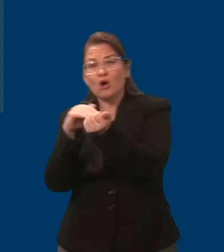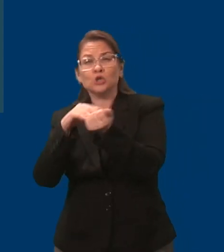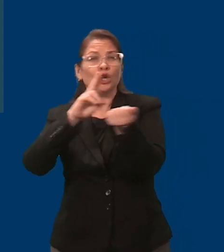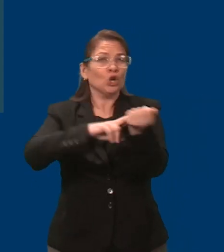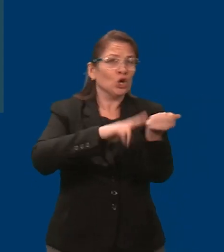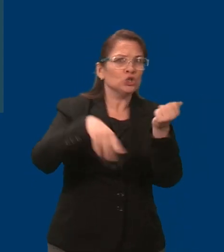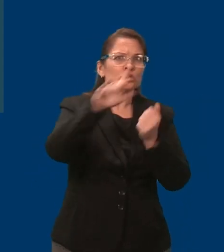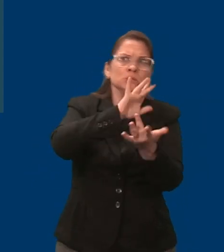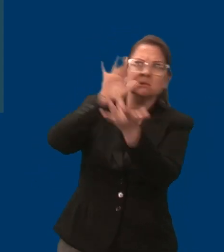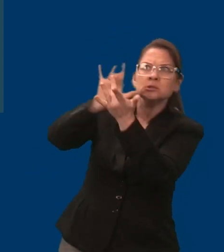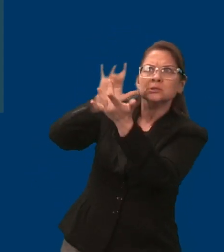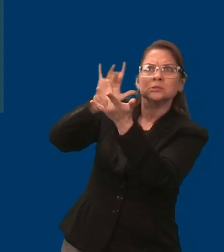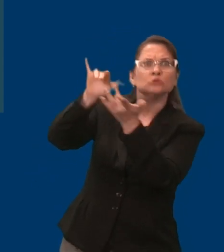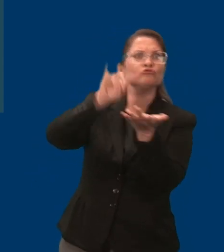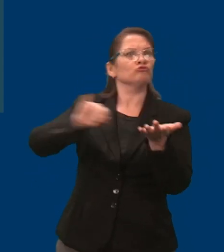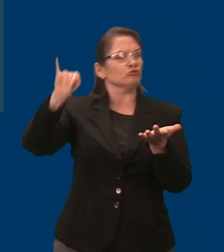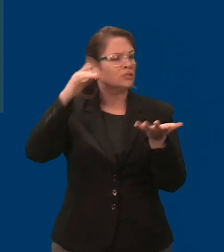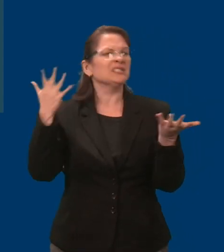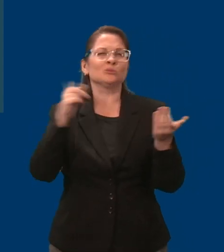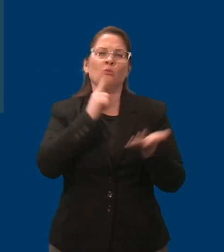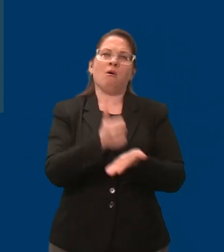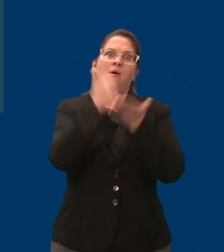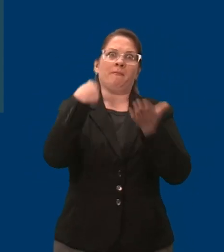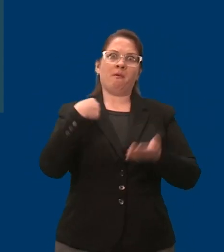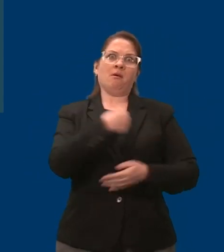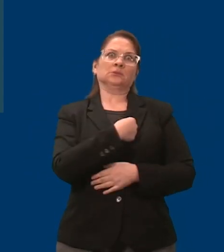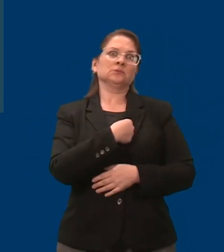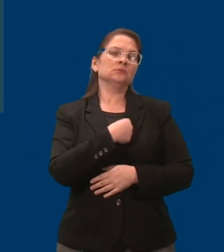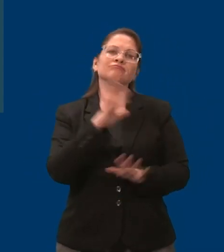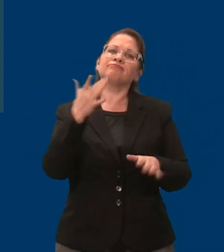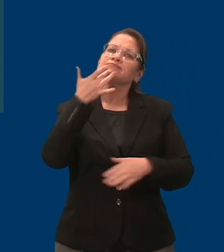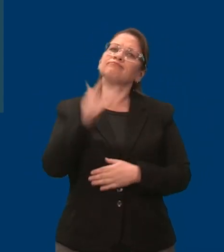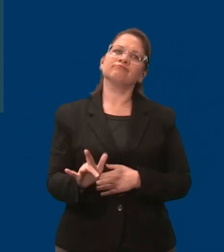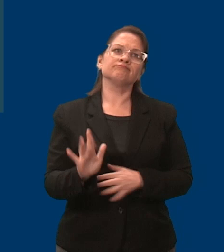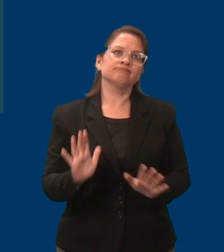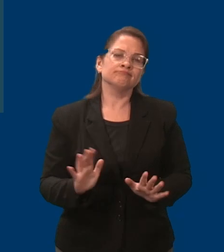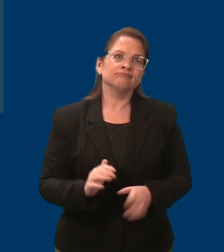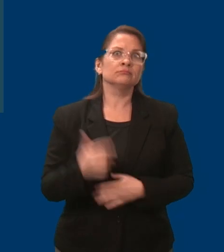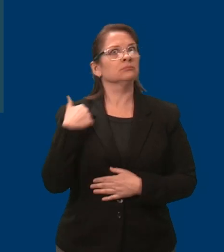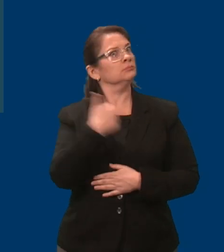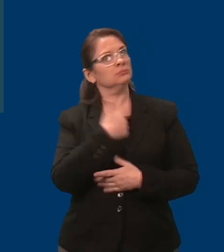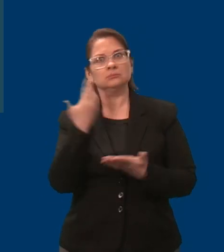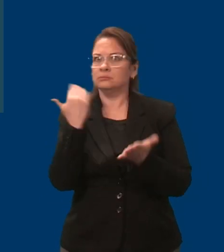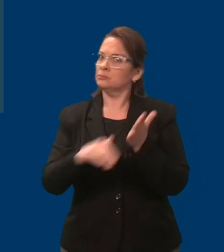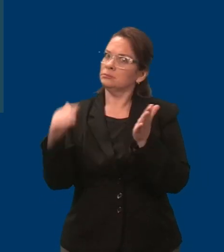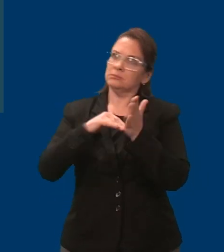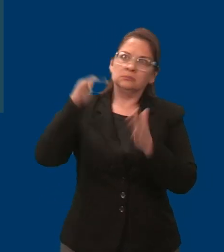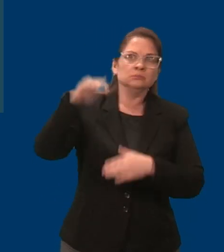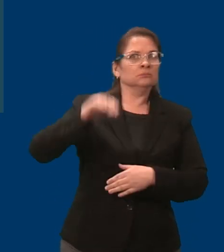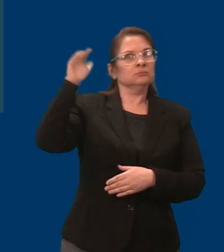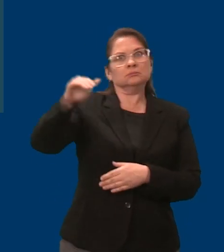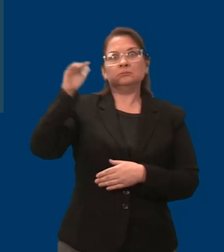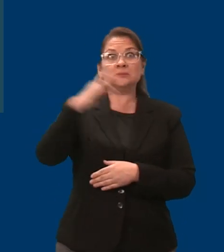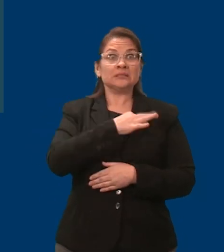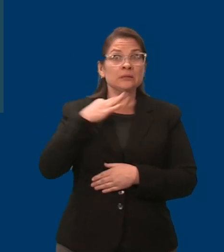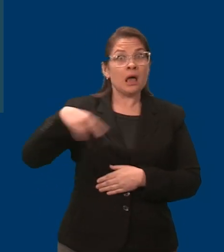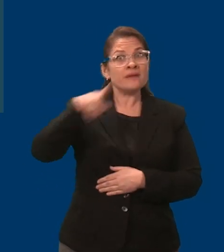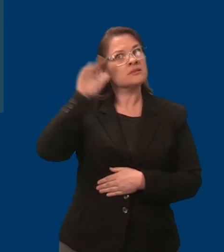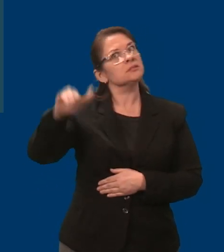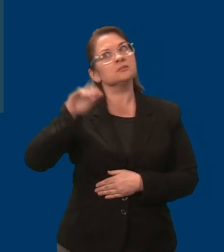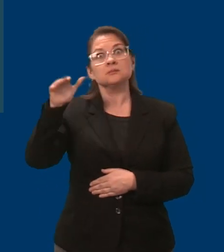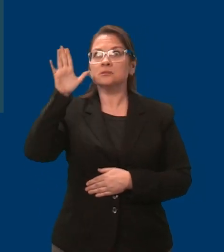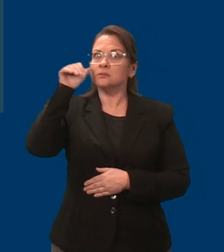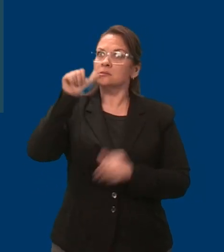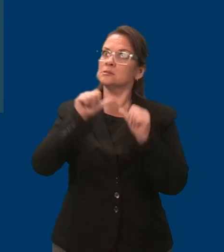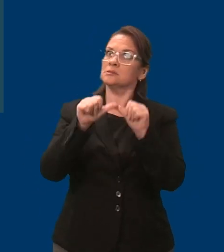insurance in a timely manner. We are lucky because we weren't afraid to pester the hospital staff to their face to help us break down the insurance barriers we were